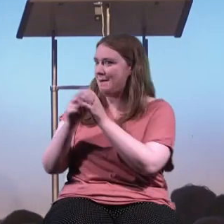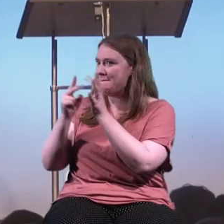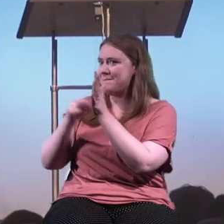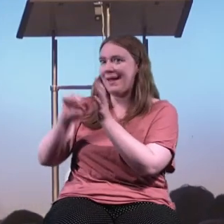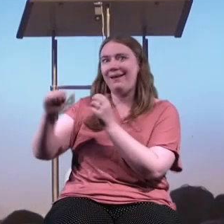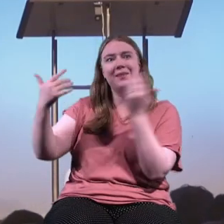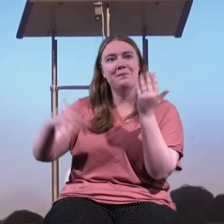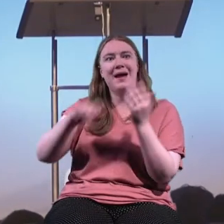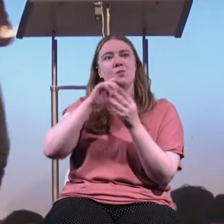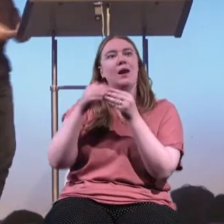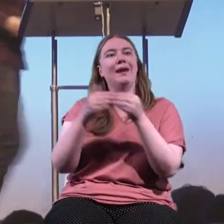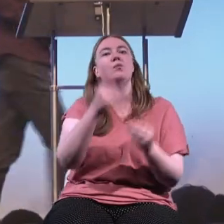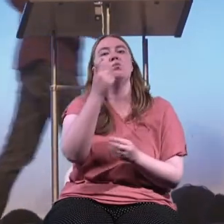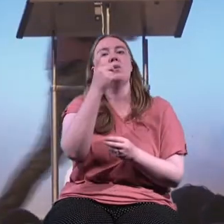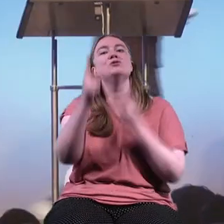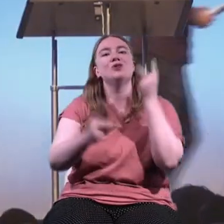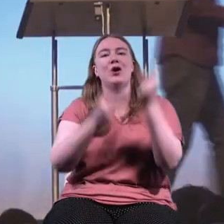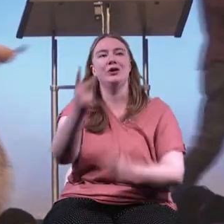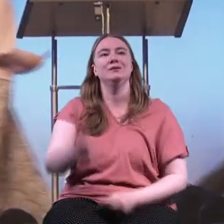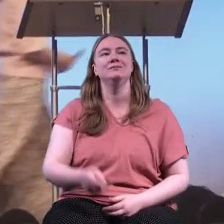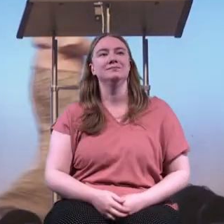song.